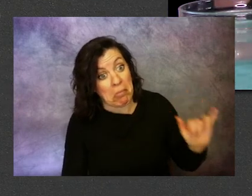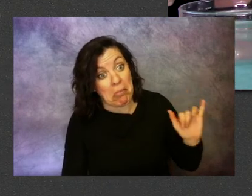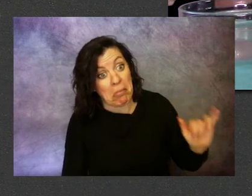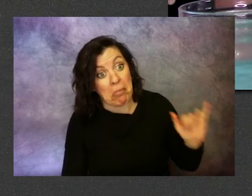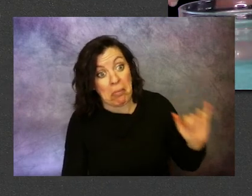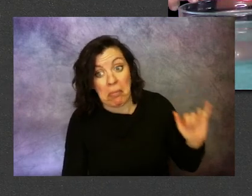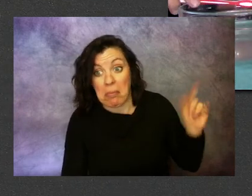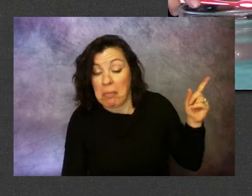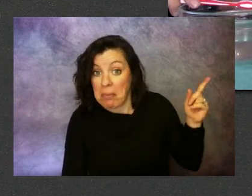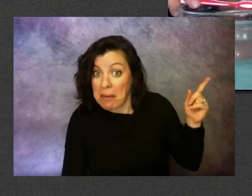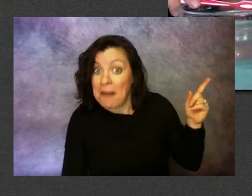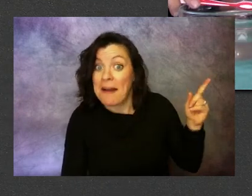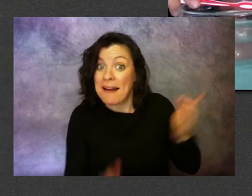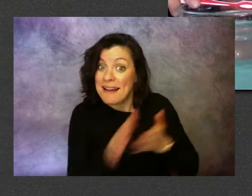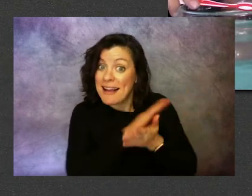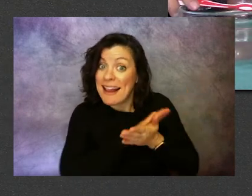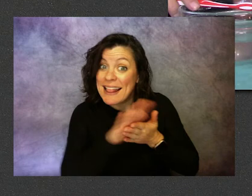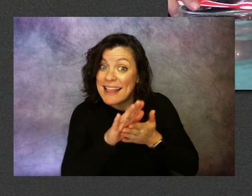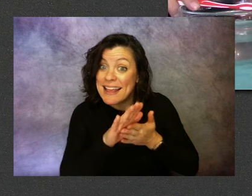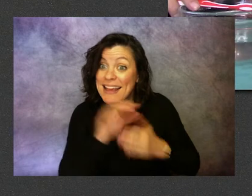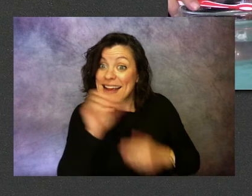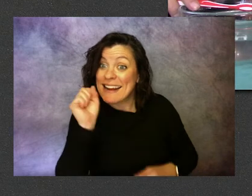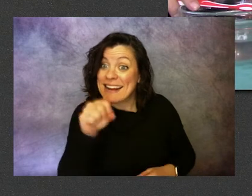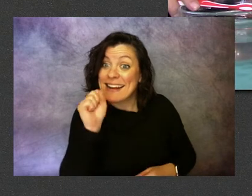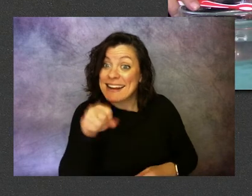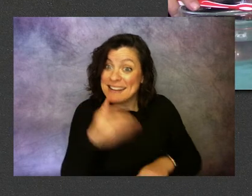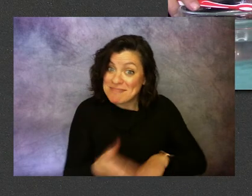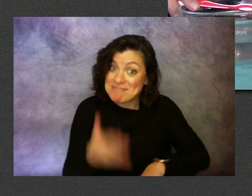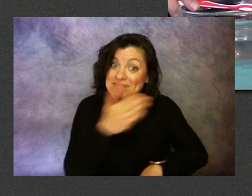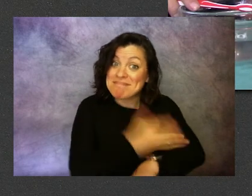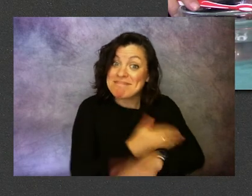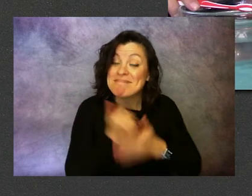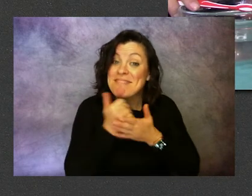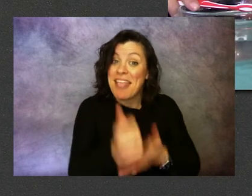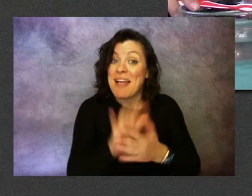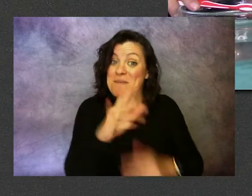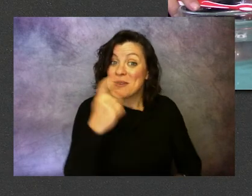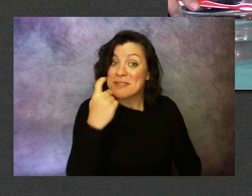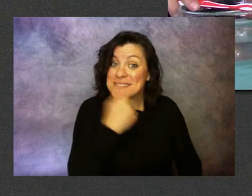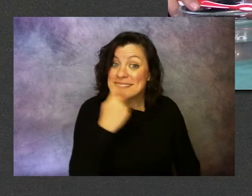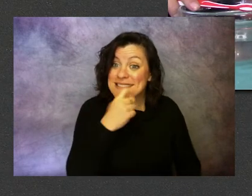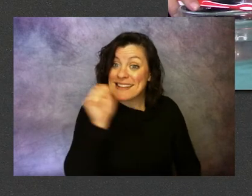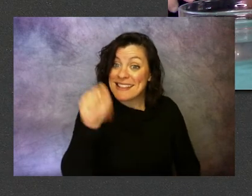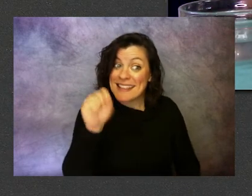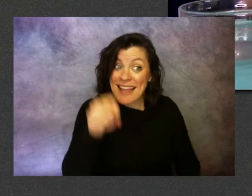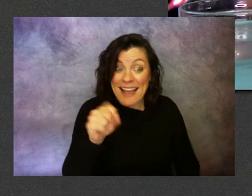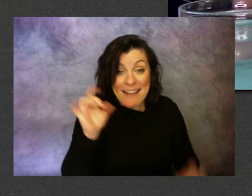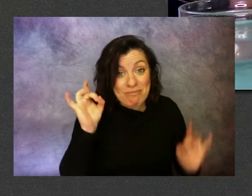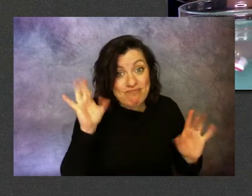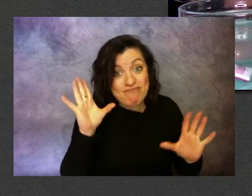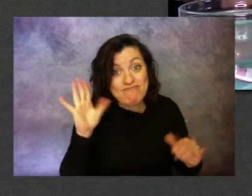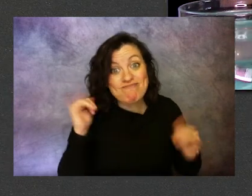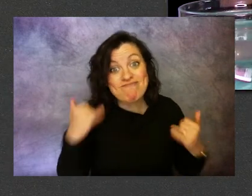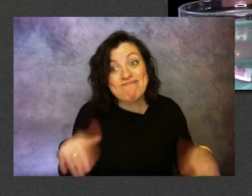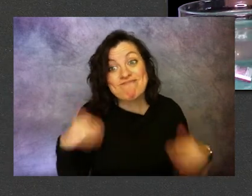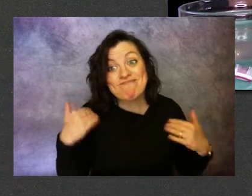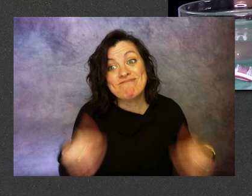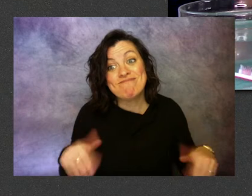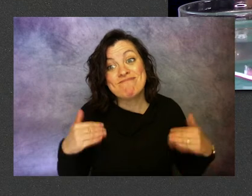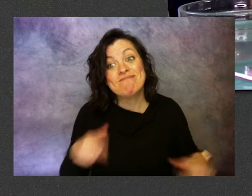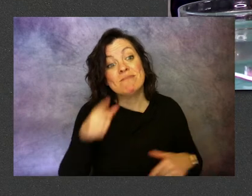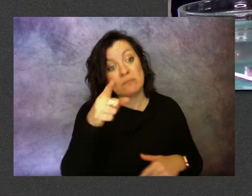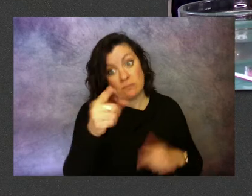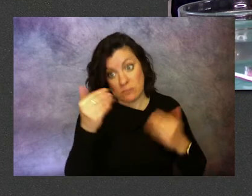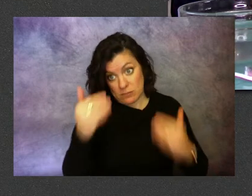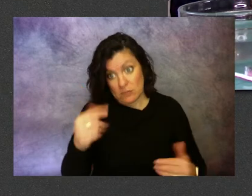egg a little bit cleaner. We did. Look at that. So if you brush your